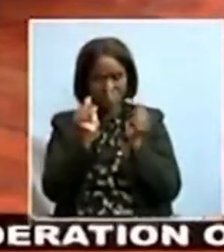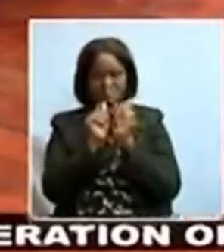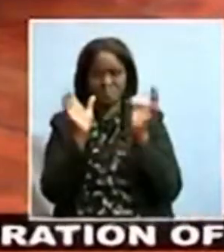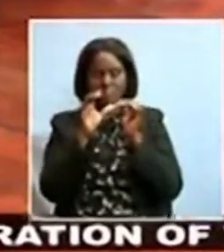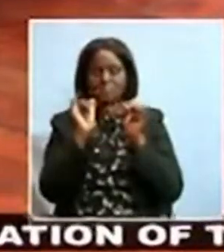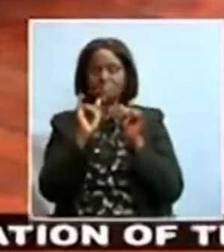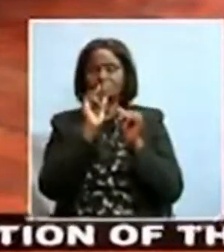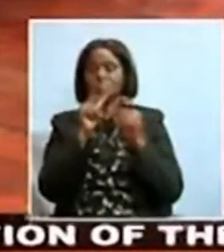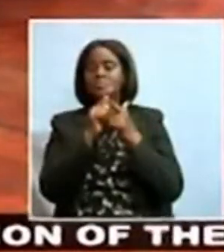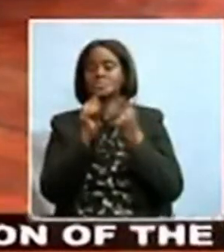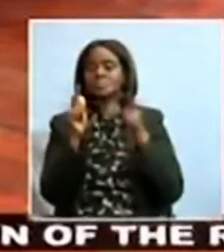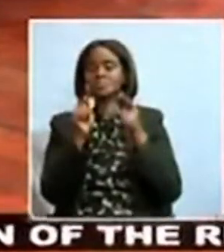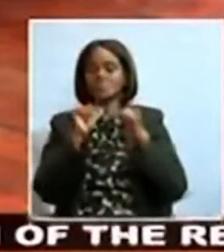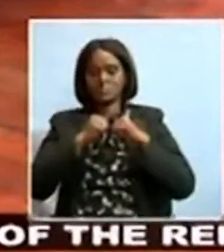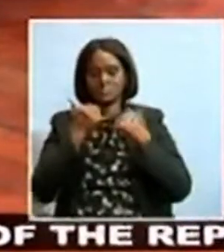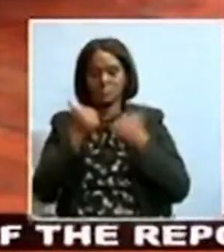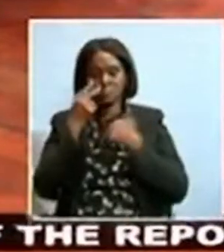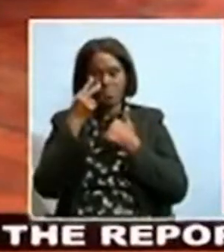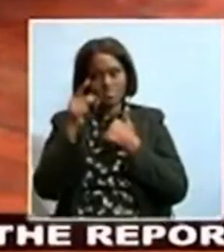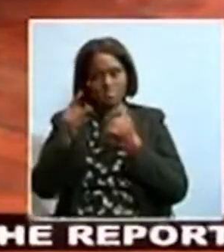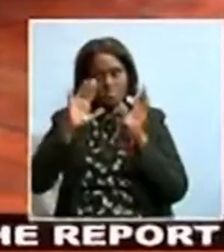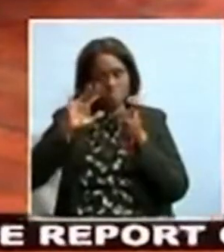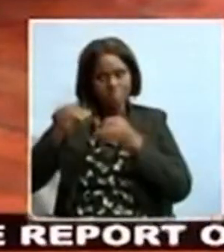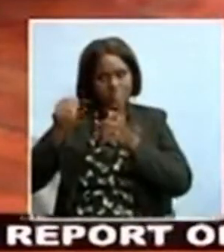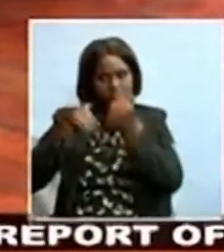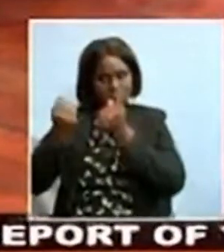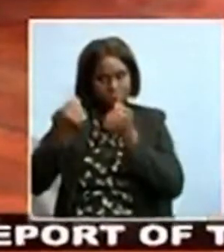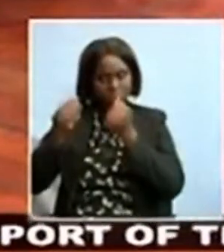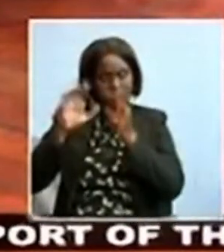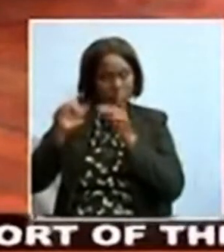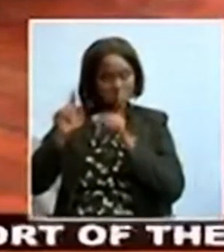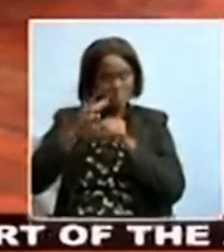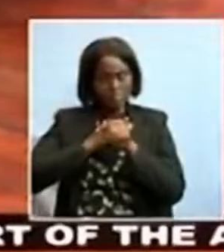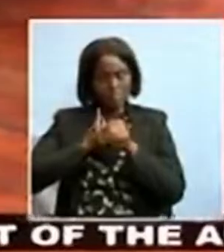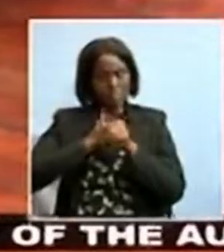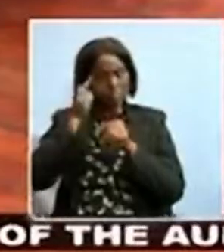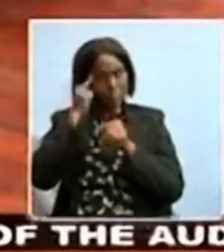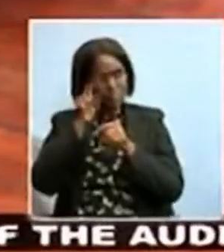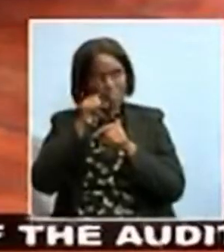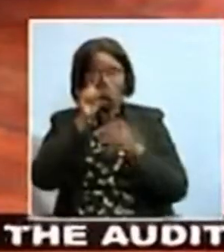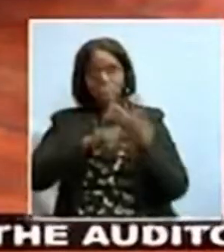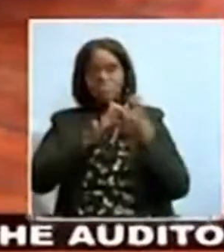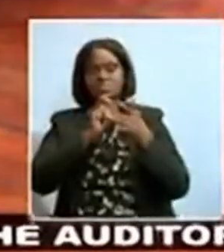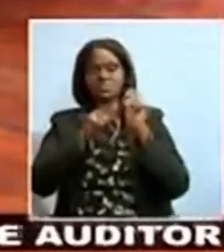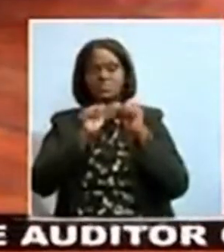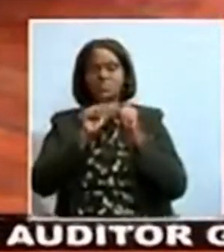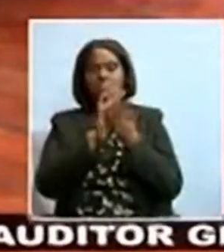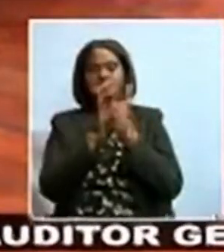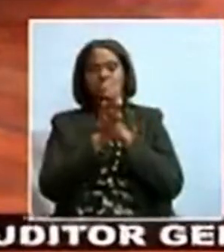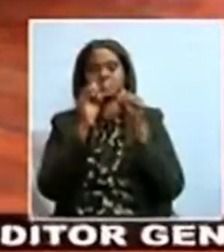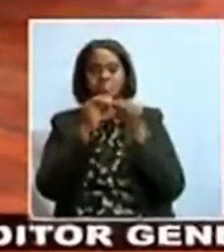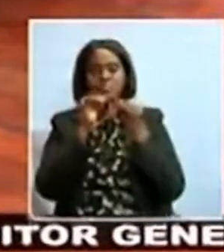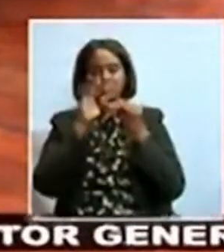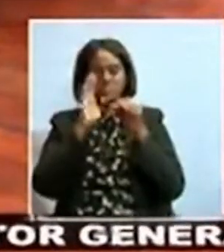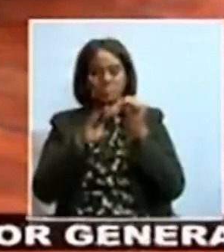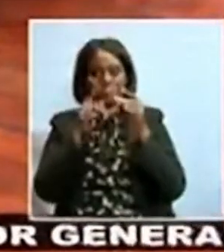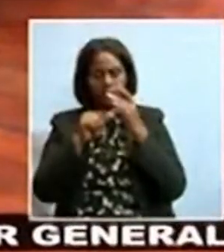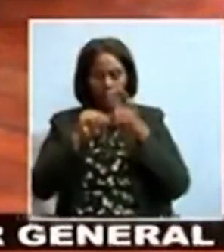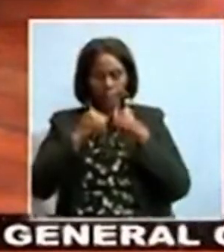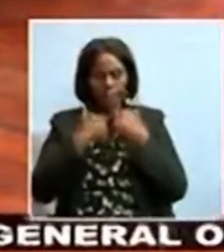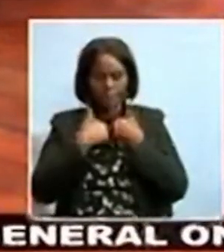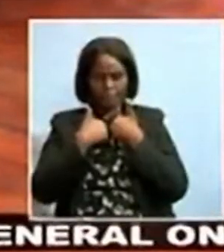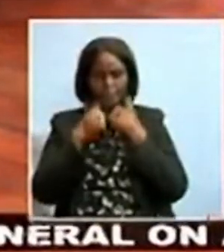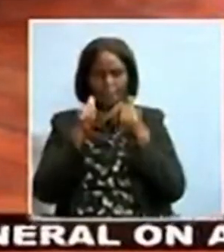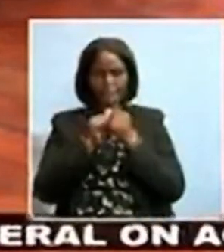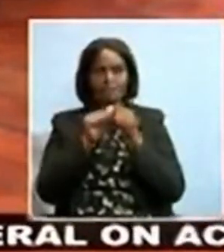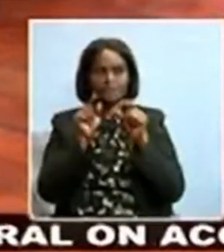large, but we are looking at leaving the vehicle there. I think the price would have been more than what we have incurred in terms